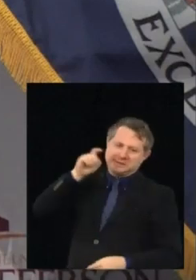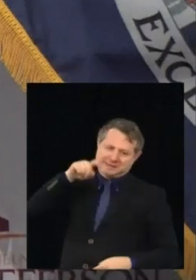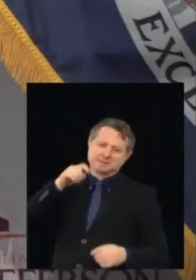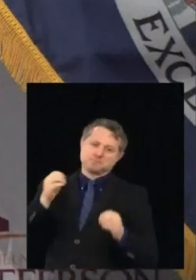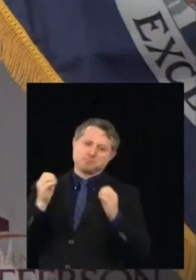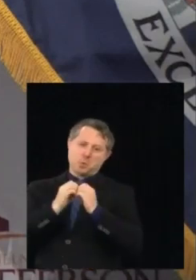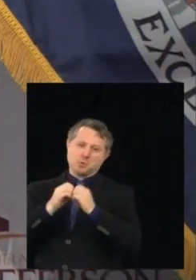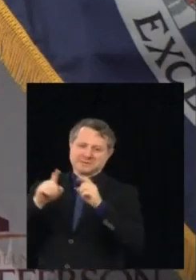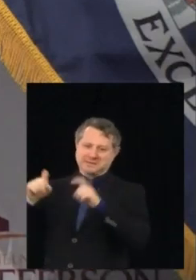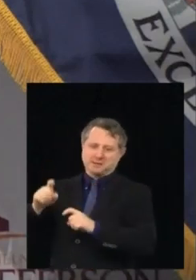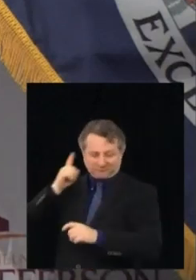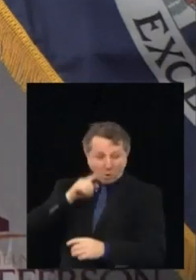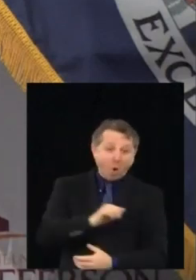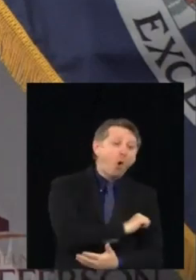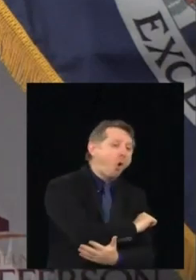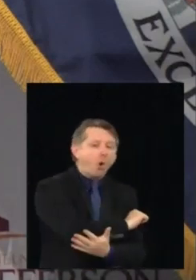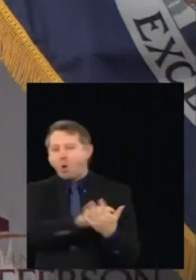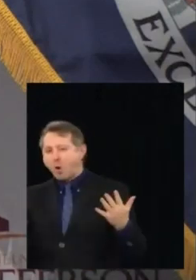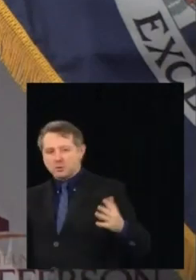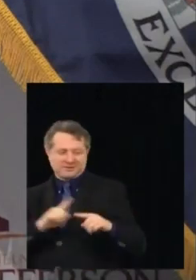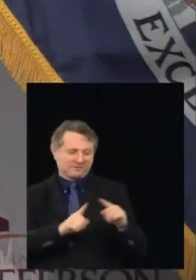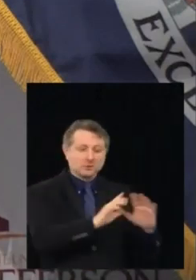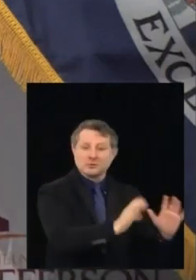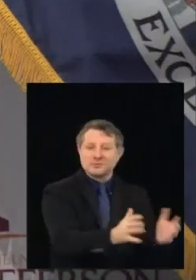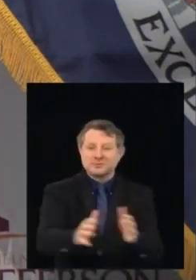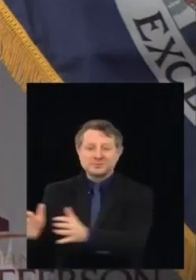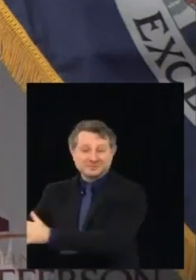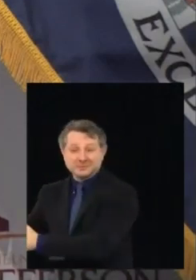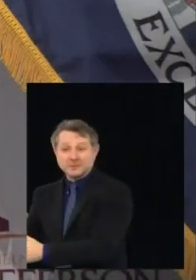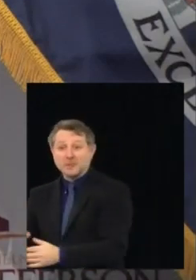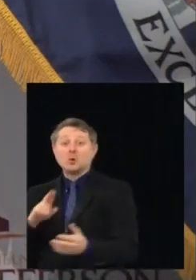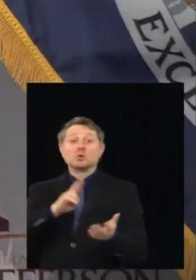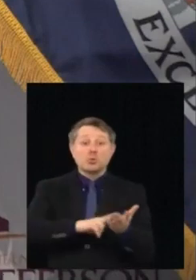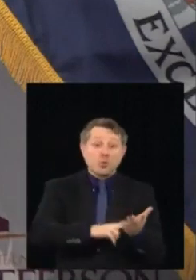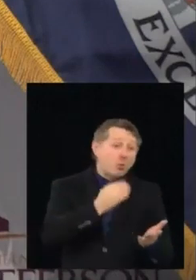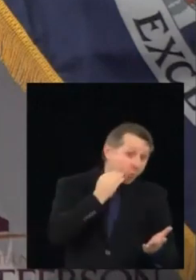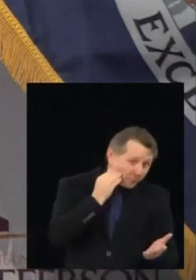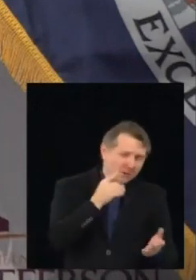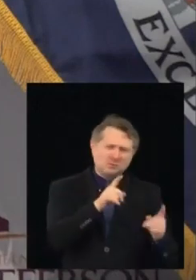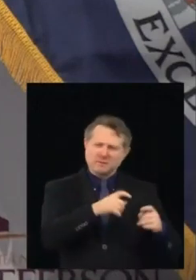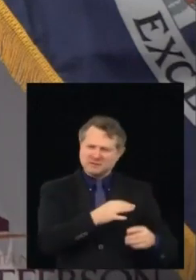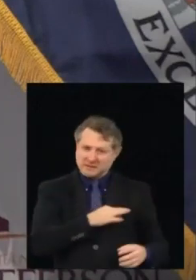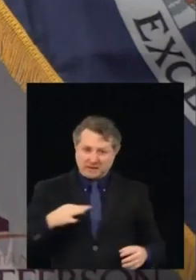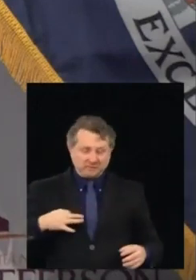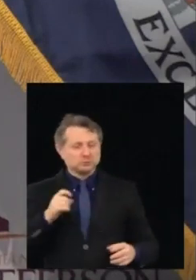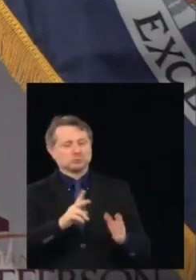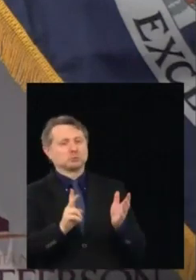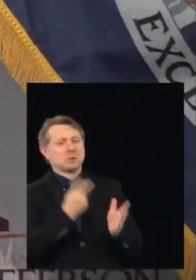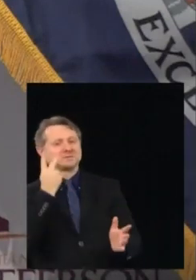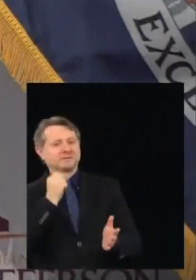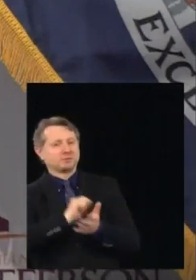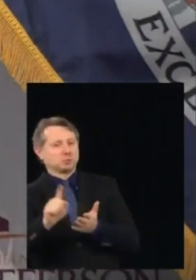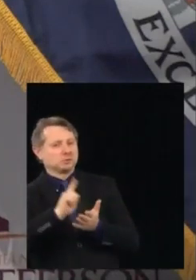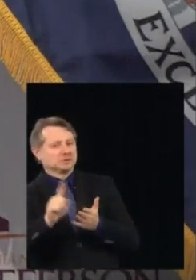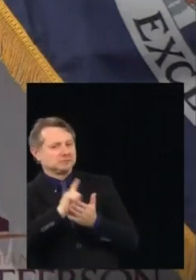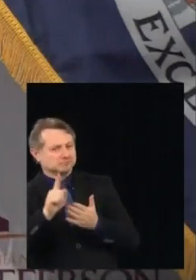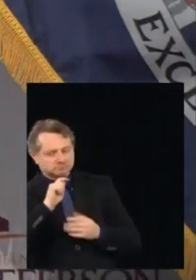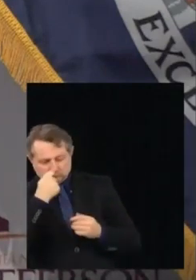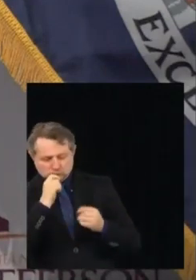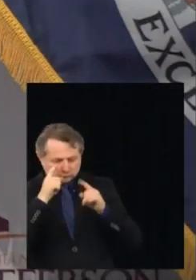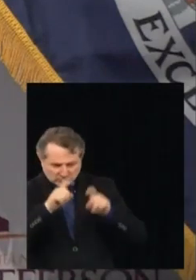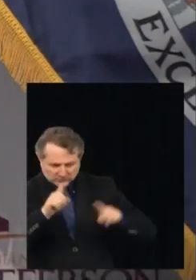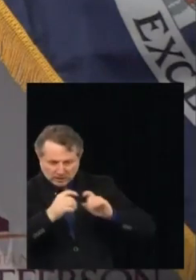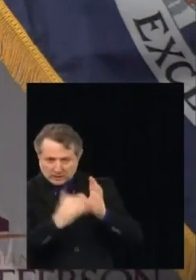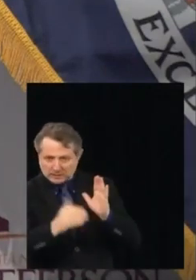board, right? We're testing nursing home employees twice a week. We're trying to increase testing for nursing